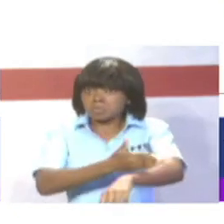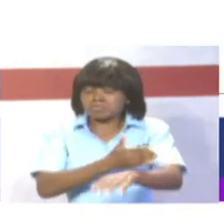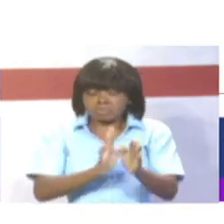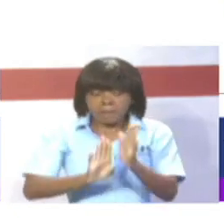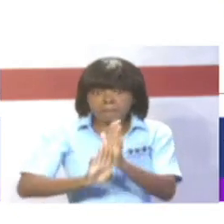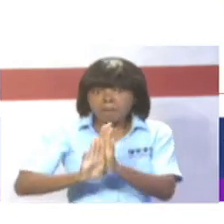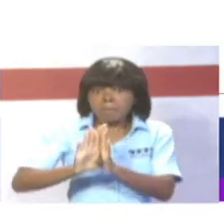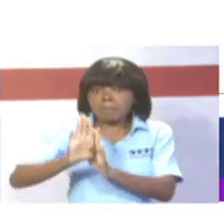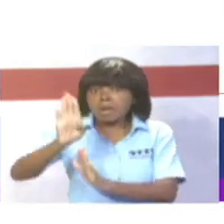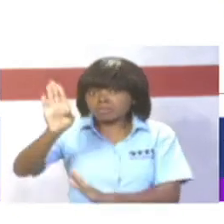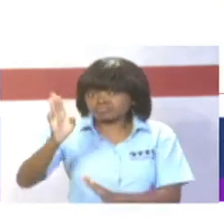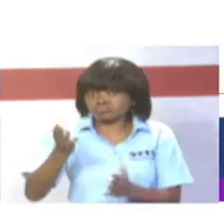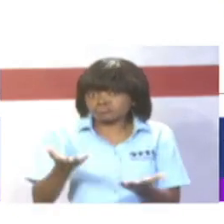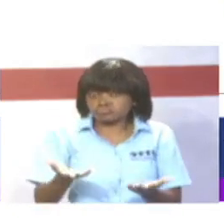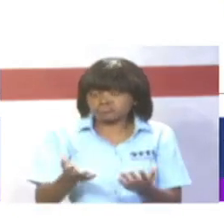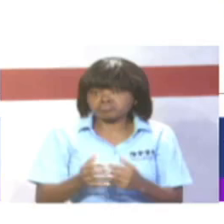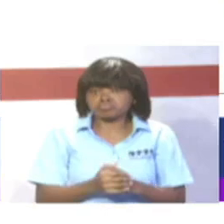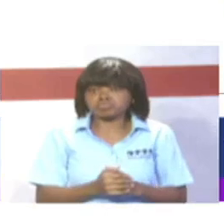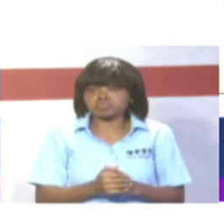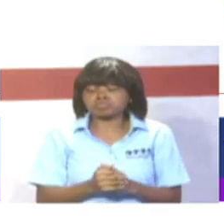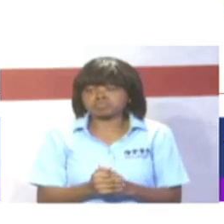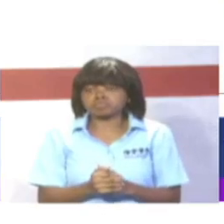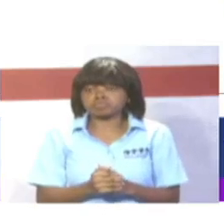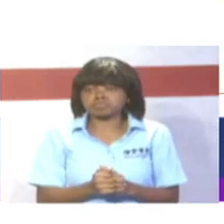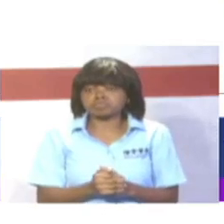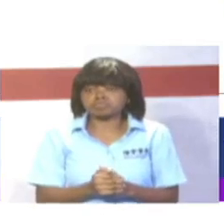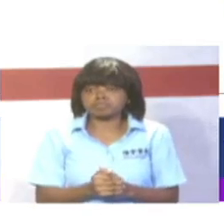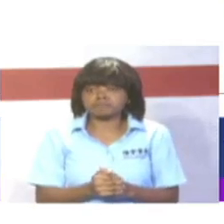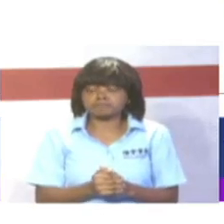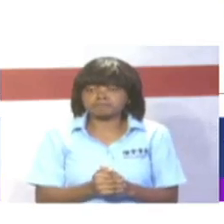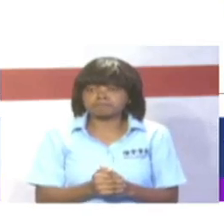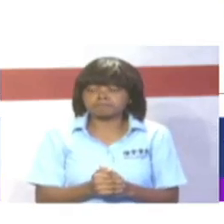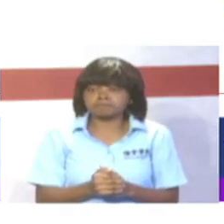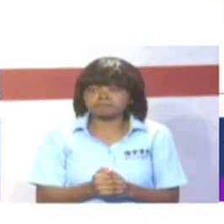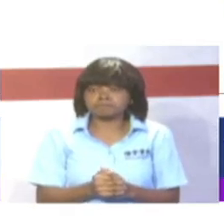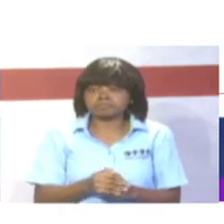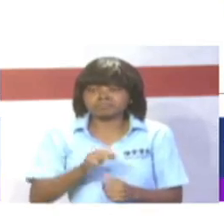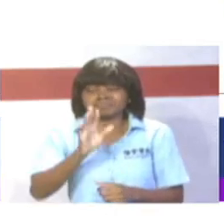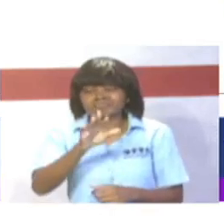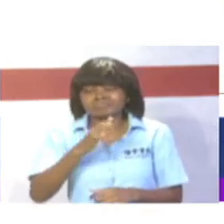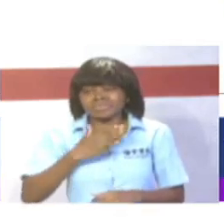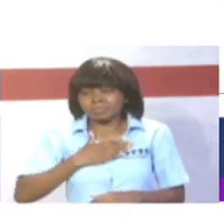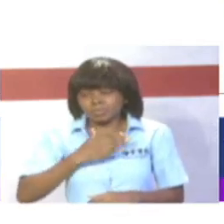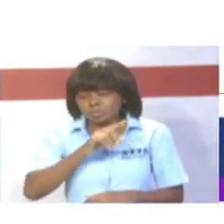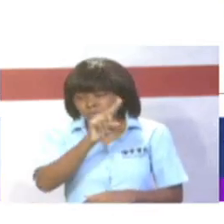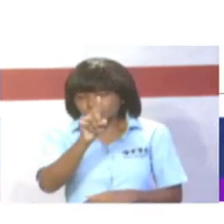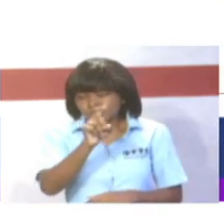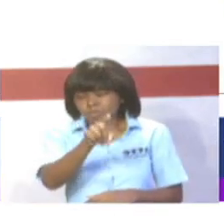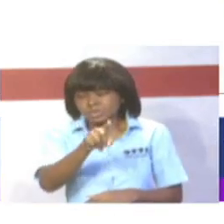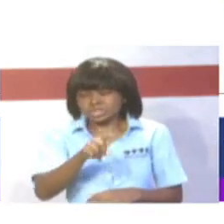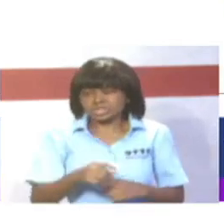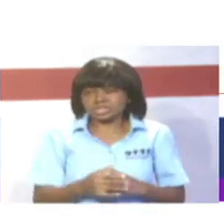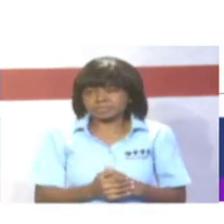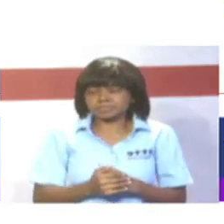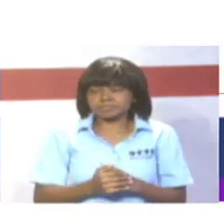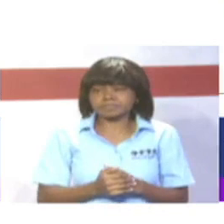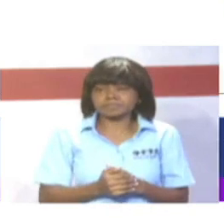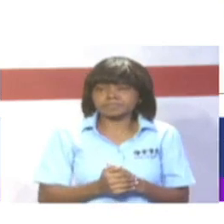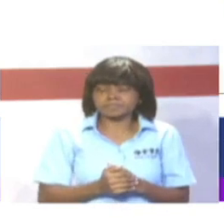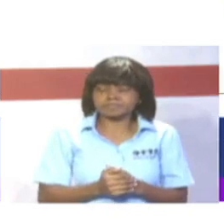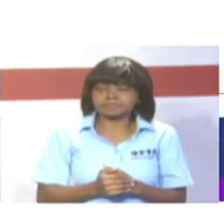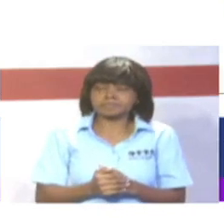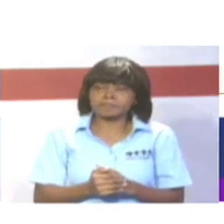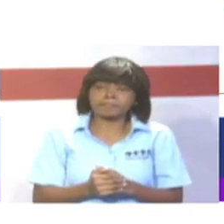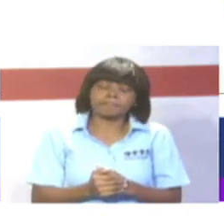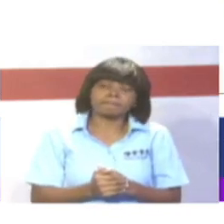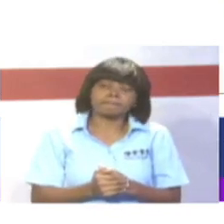pressure that you all work under? And my next question, I guess, could be directed to Mr. Hines. But given